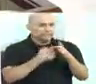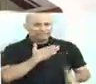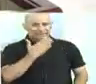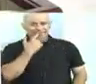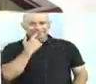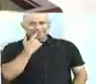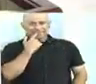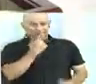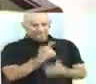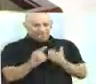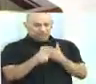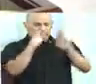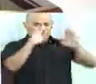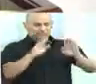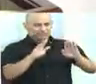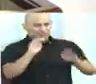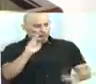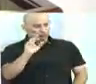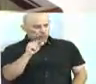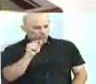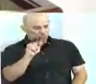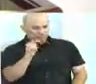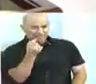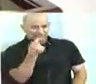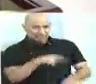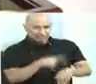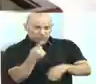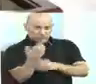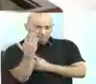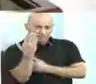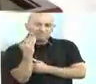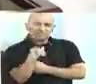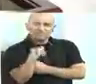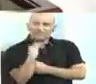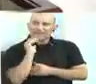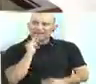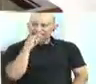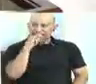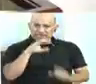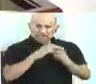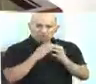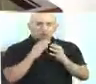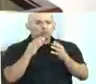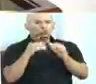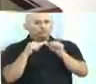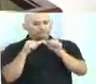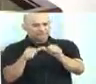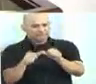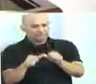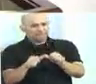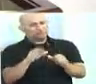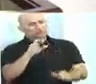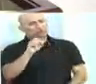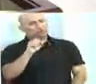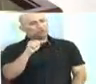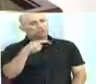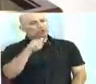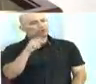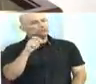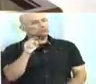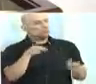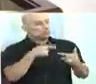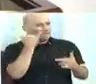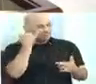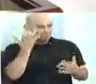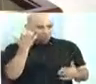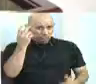that next Sunday, March 20th, at the 11 o'clock hour, this hour that our Kids Club will resume in the Rosa Parks room. But I want to say, if